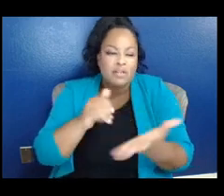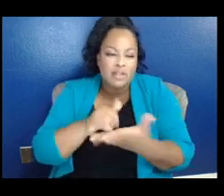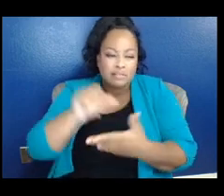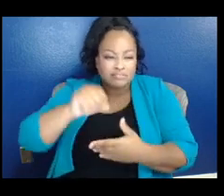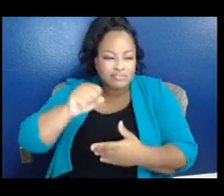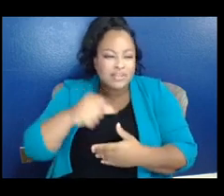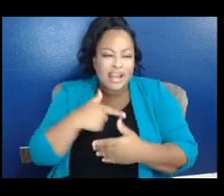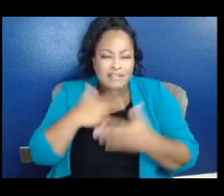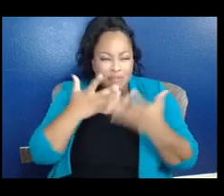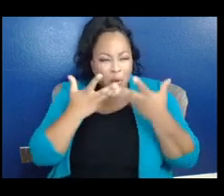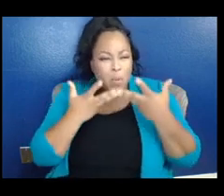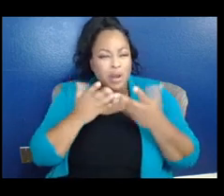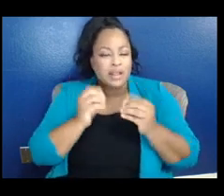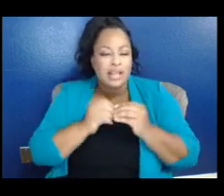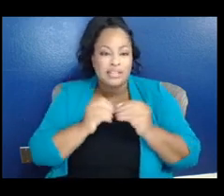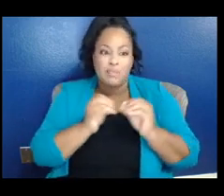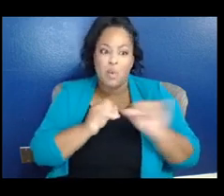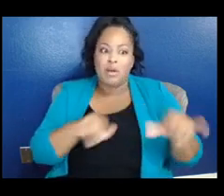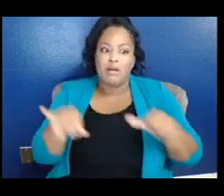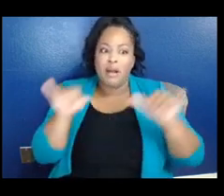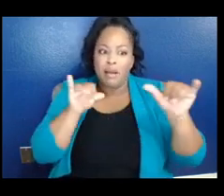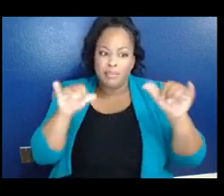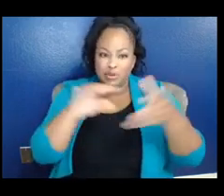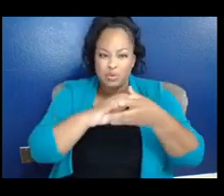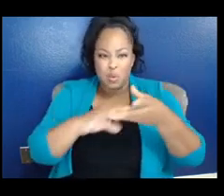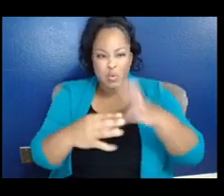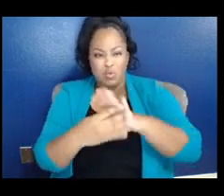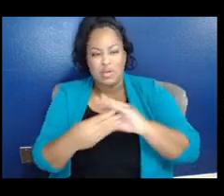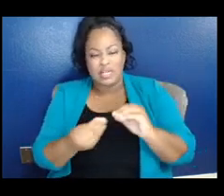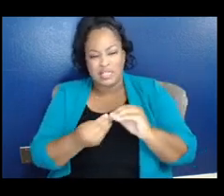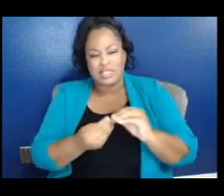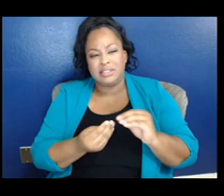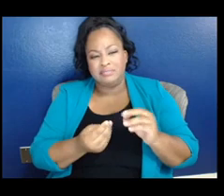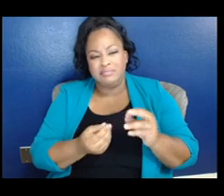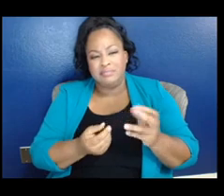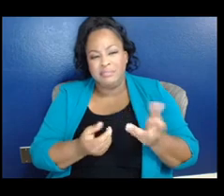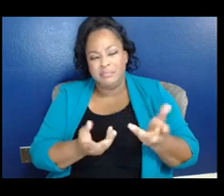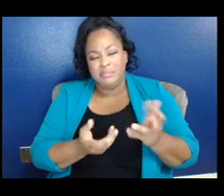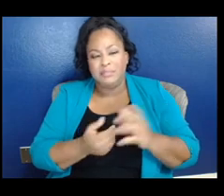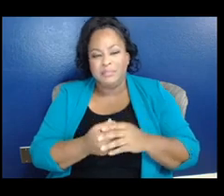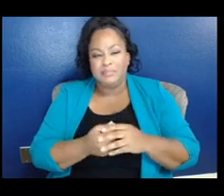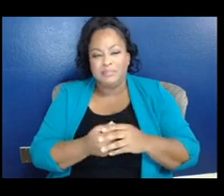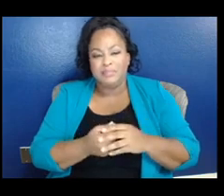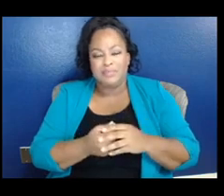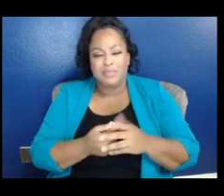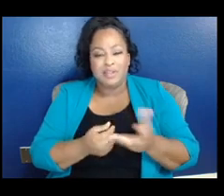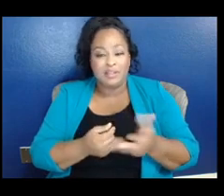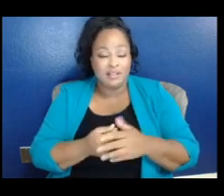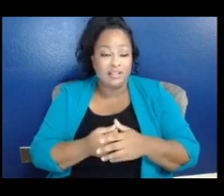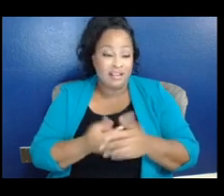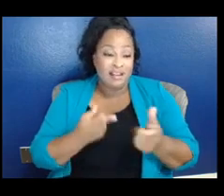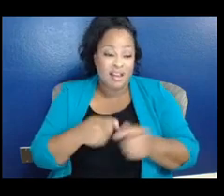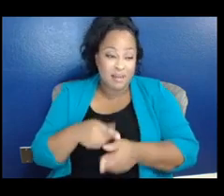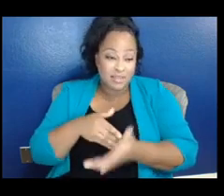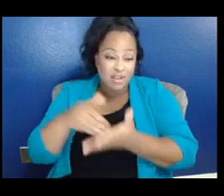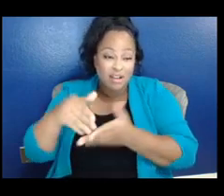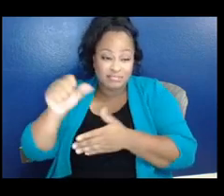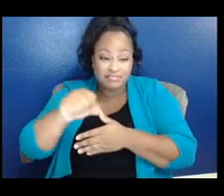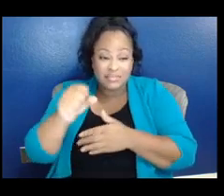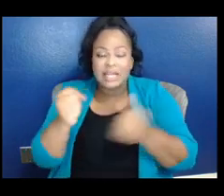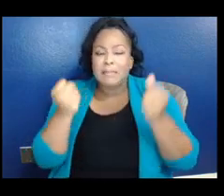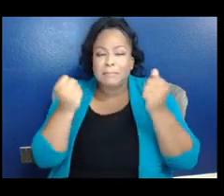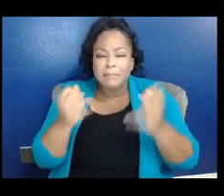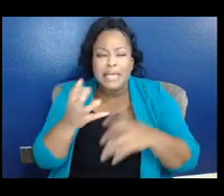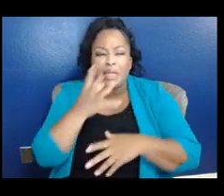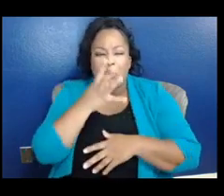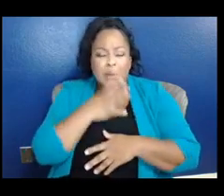that. So, and unfortunately, it's more of a common story than it is few and far between. There are so